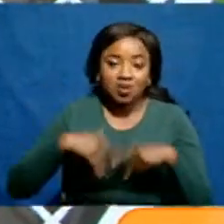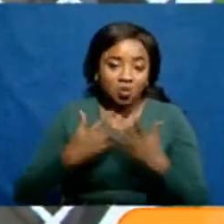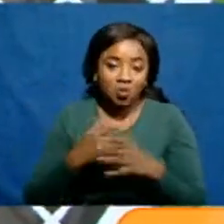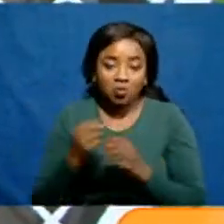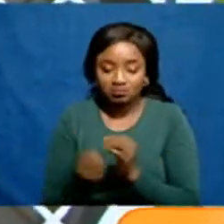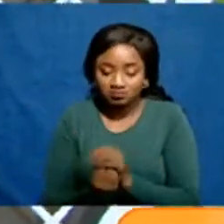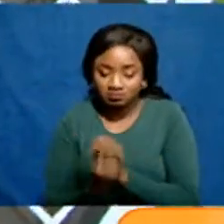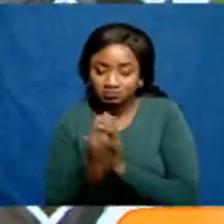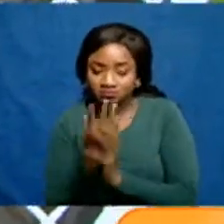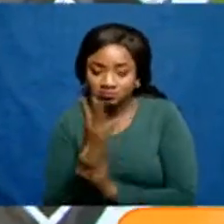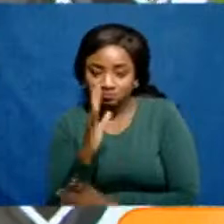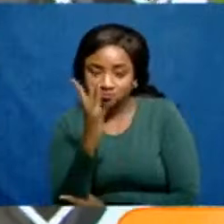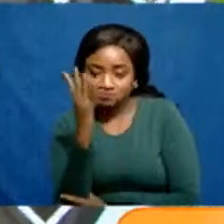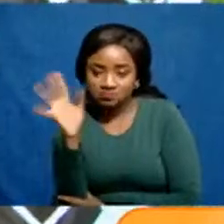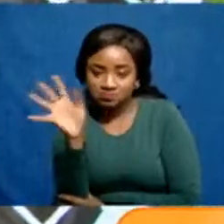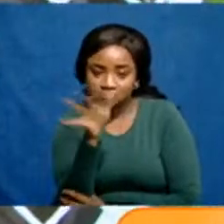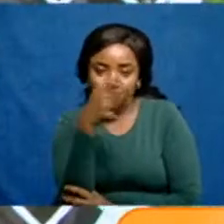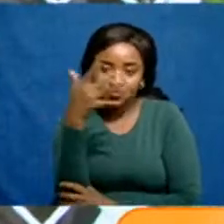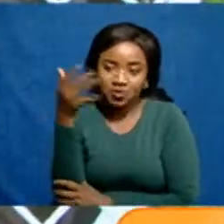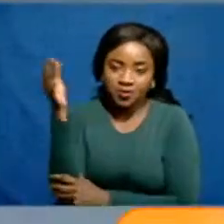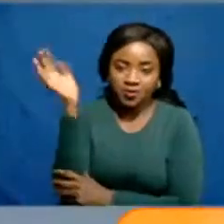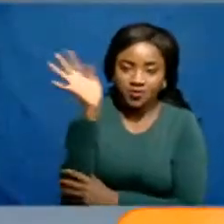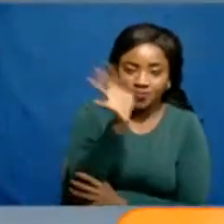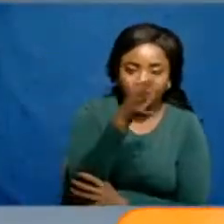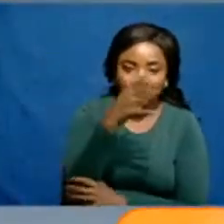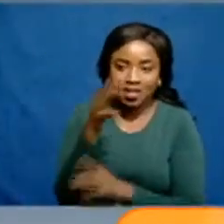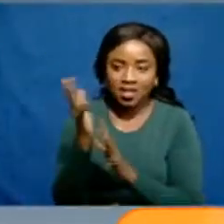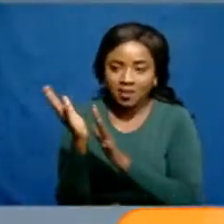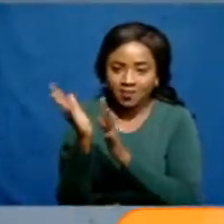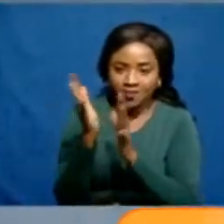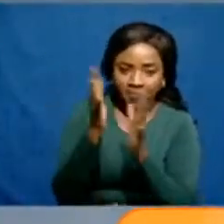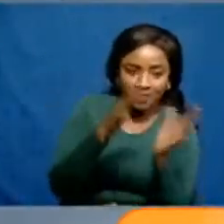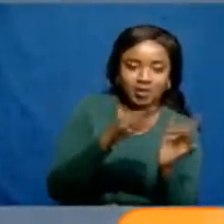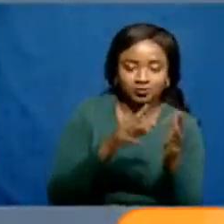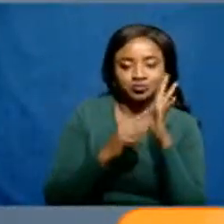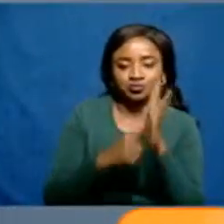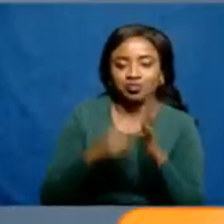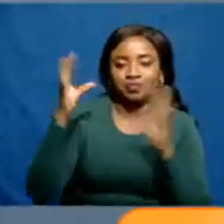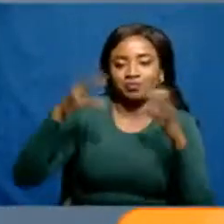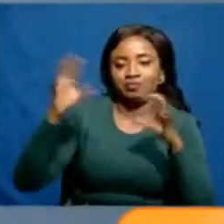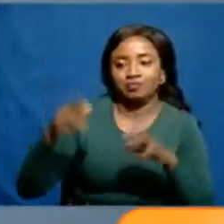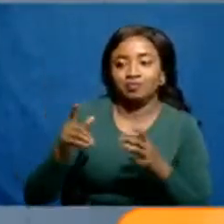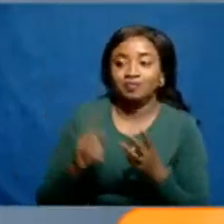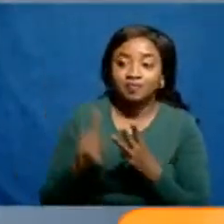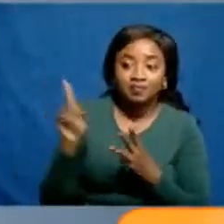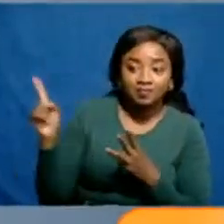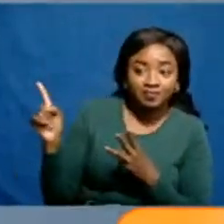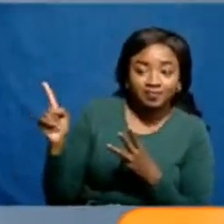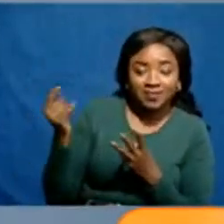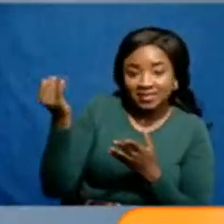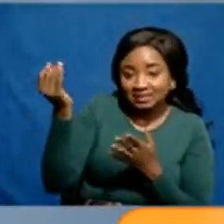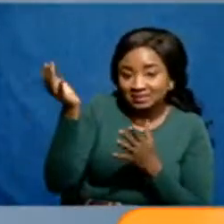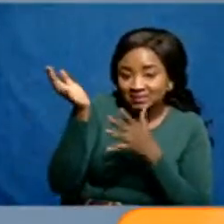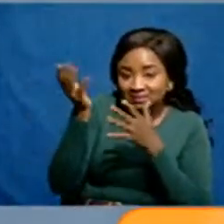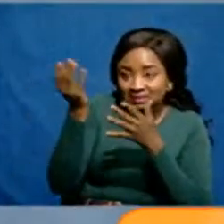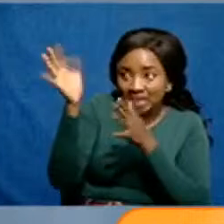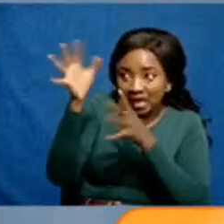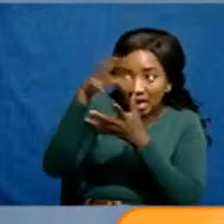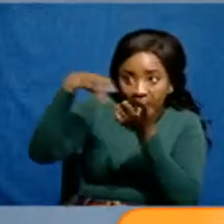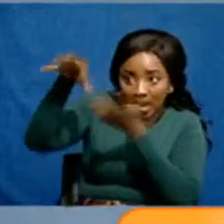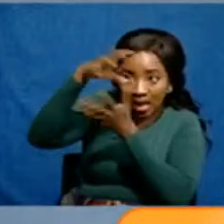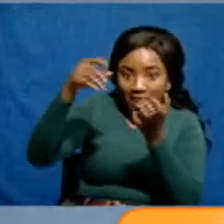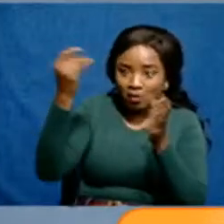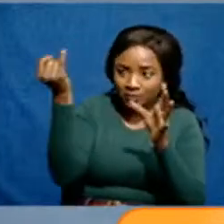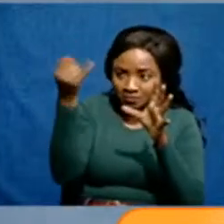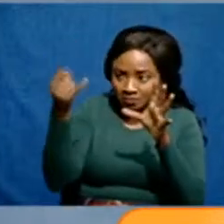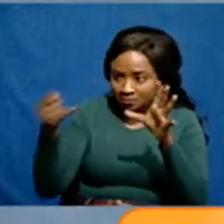time predicted oncoming rains. The shape and movement of clouds indicate an impending storm. The position of